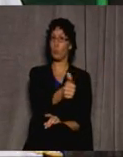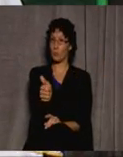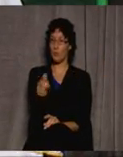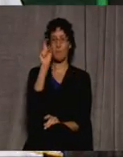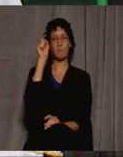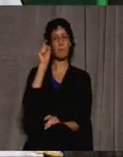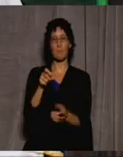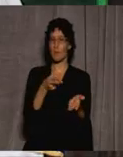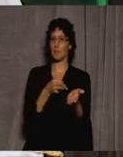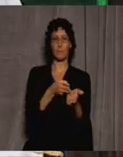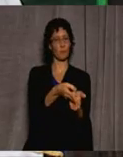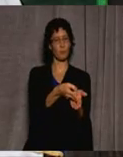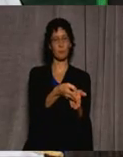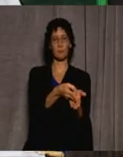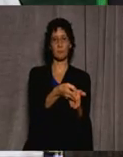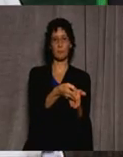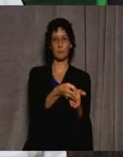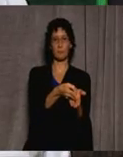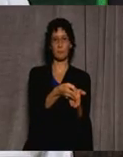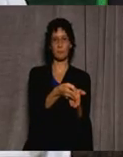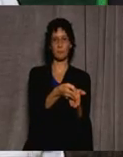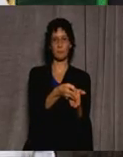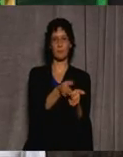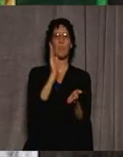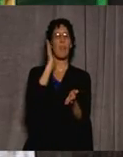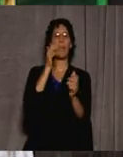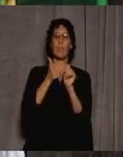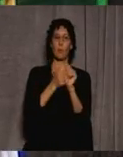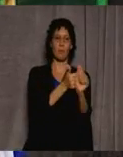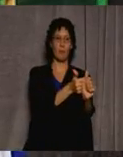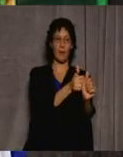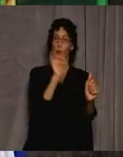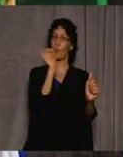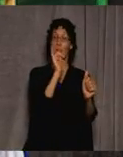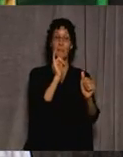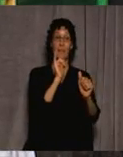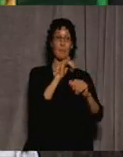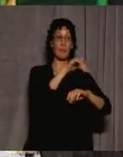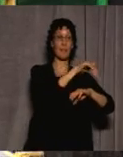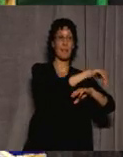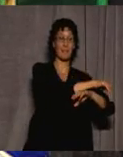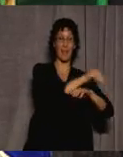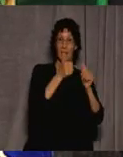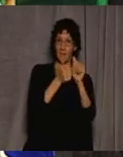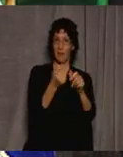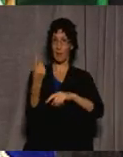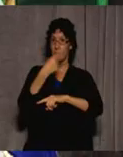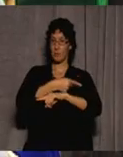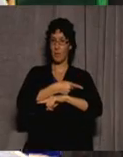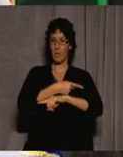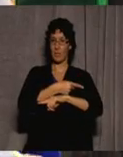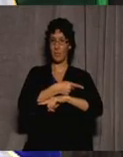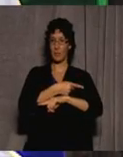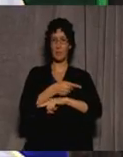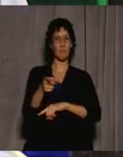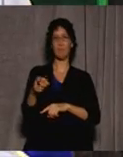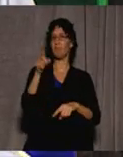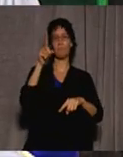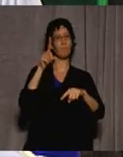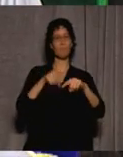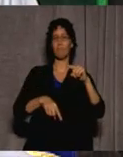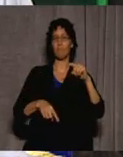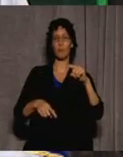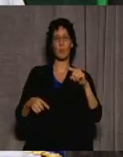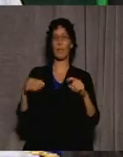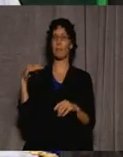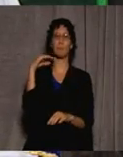true. And it must follow as the night to day, thou canst not be false to